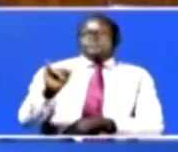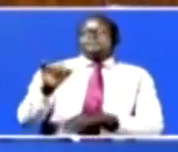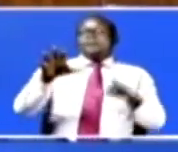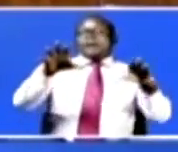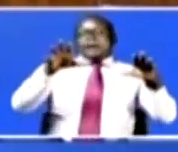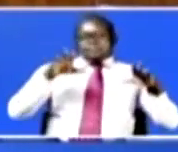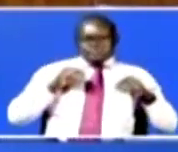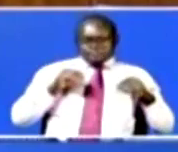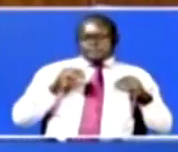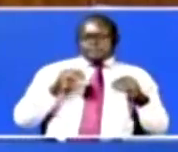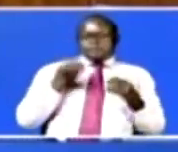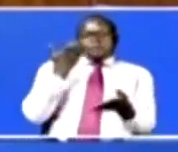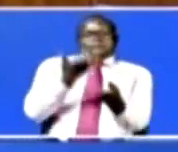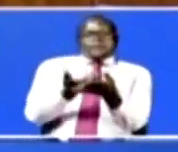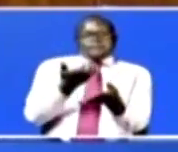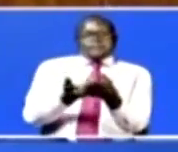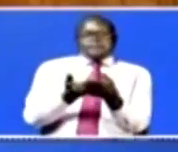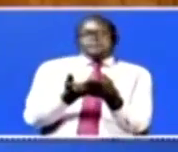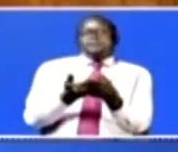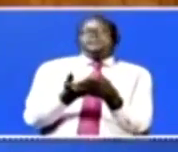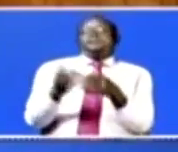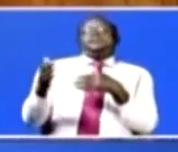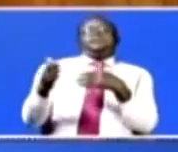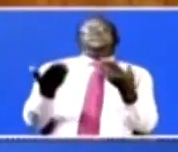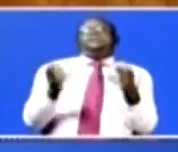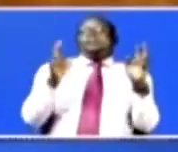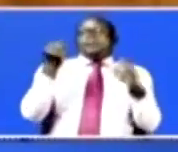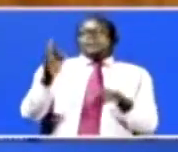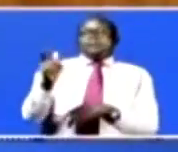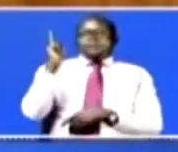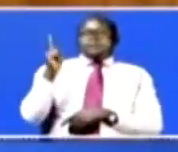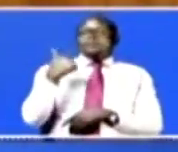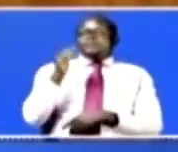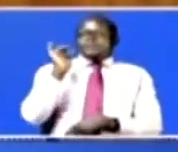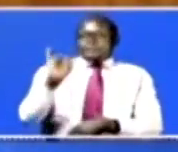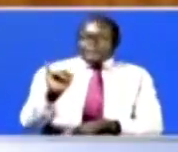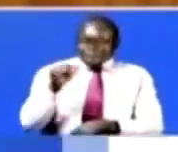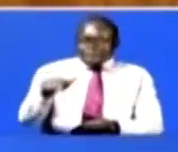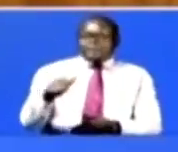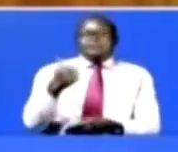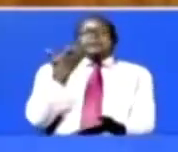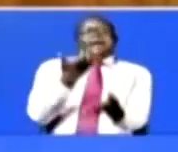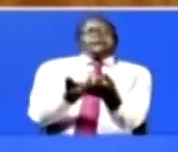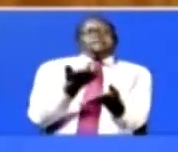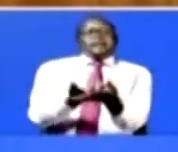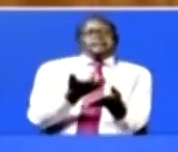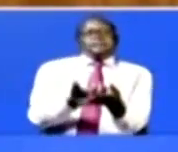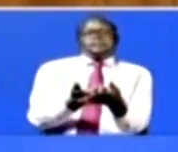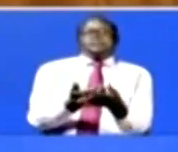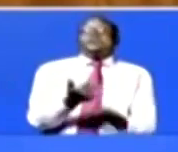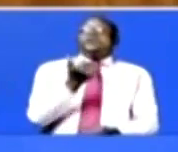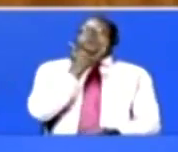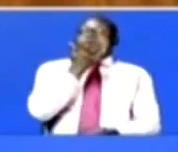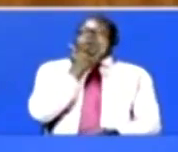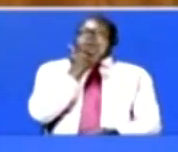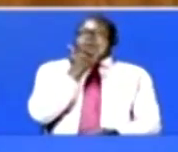or inadmissibility of evidence is a matter of law. So to say that evidence was wrongly,